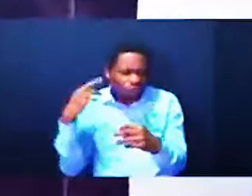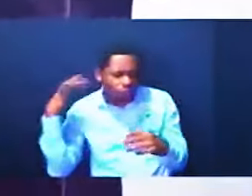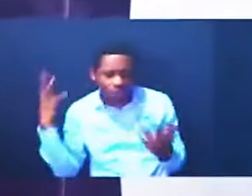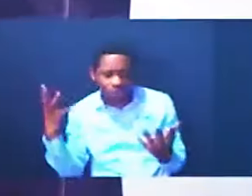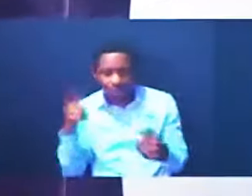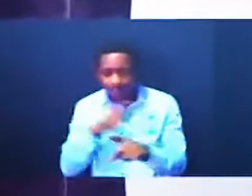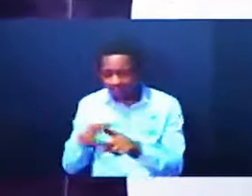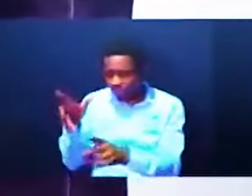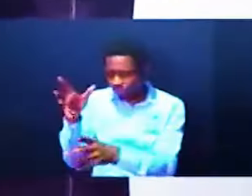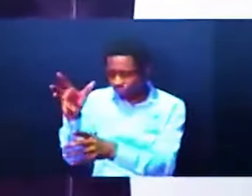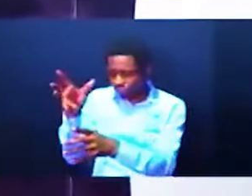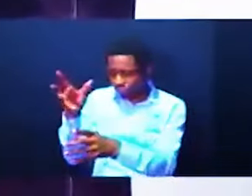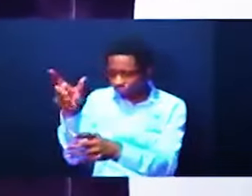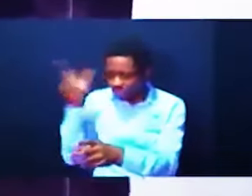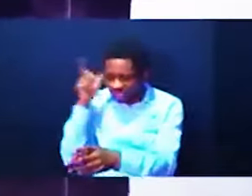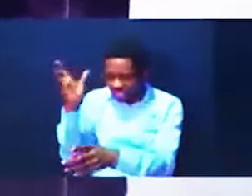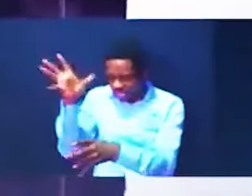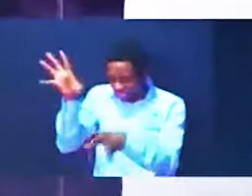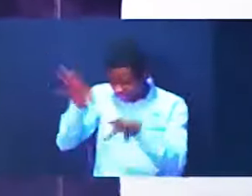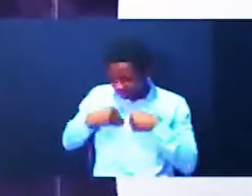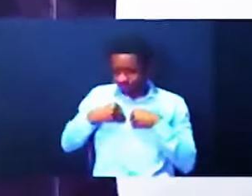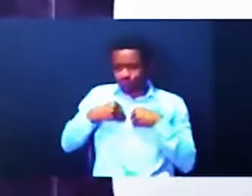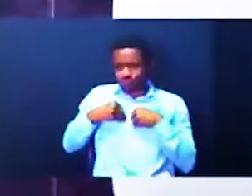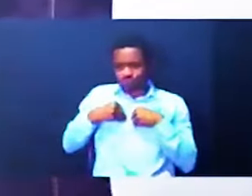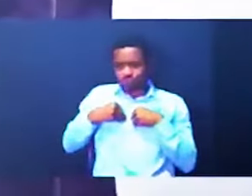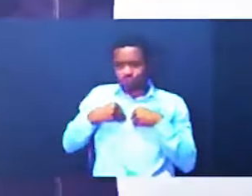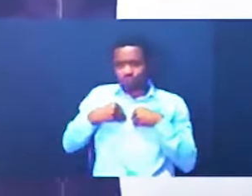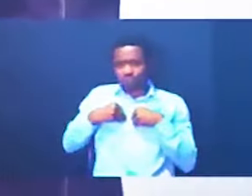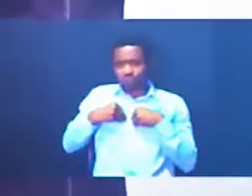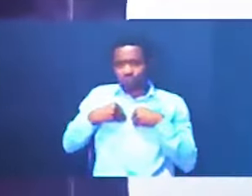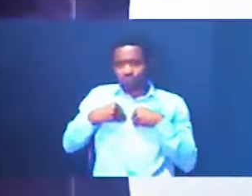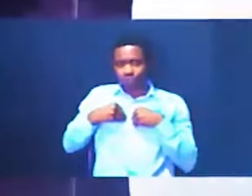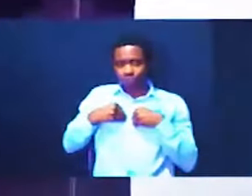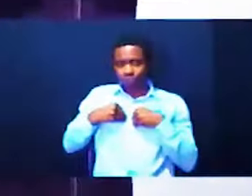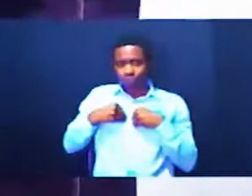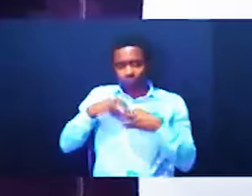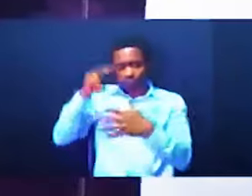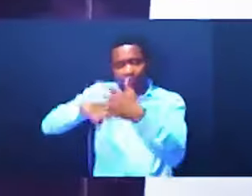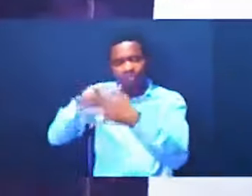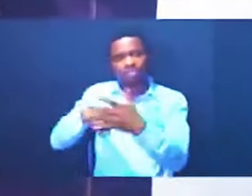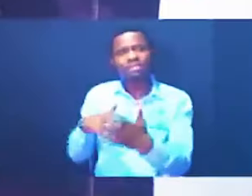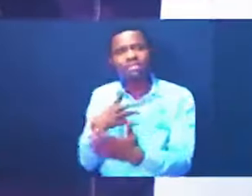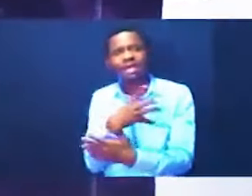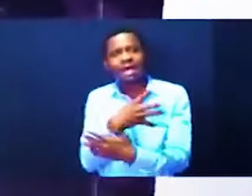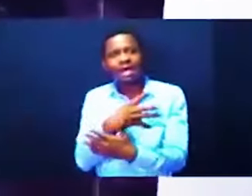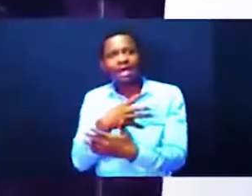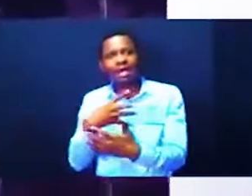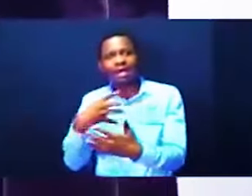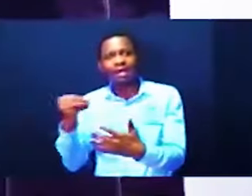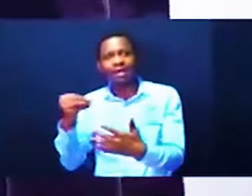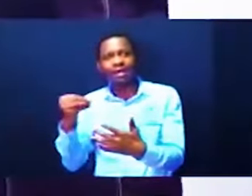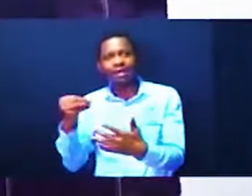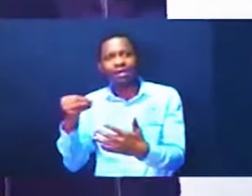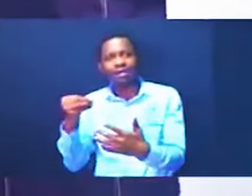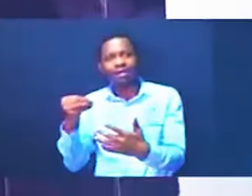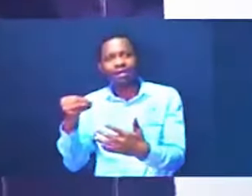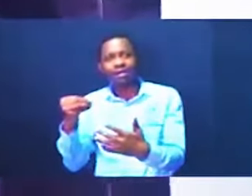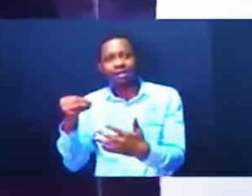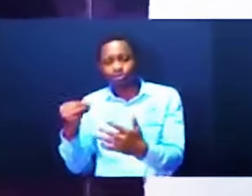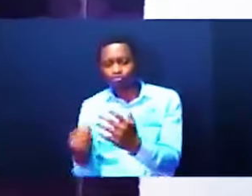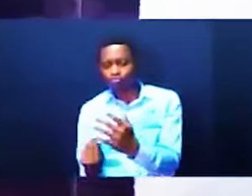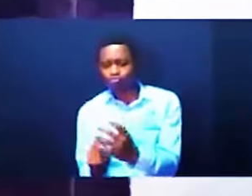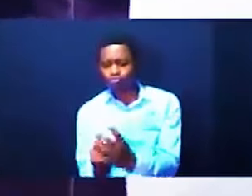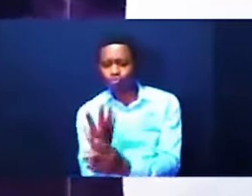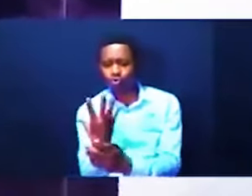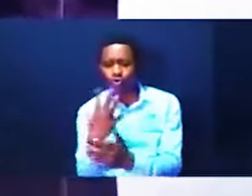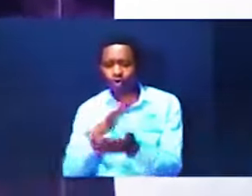they accept it. And look at that. Shall we read together? And produce a crop.